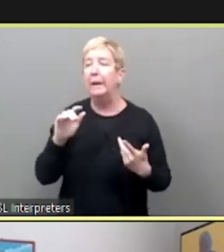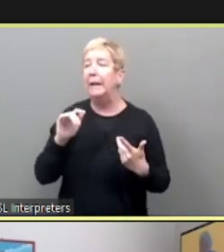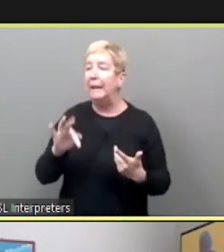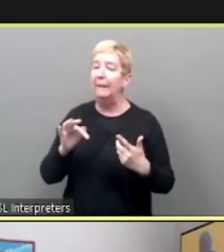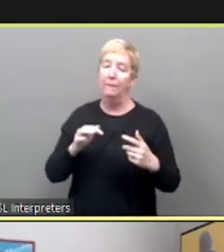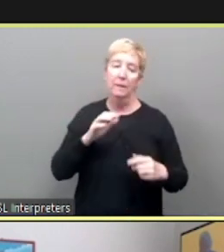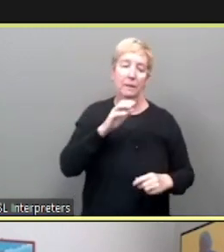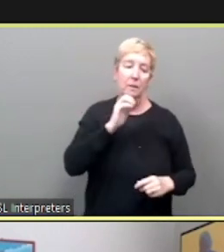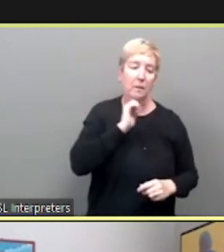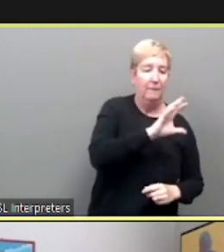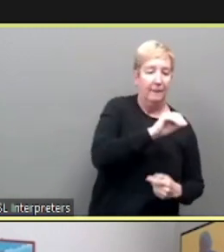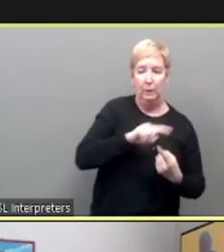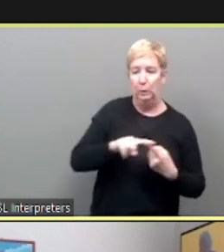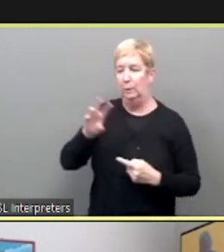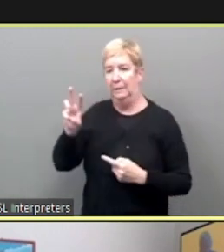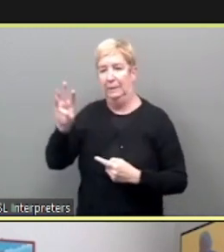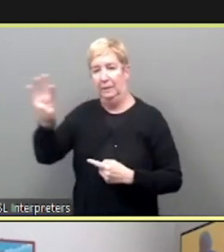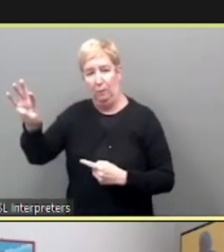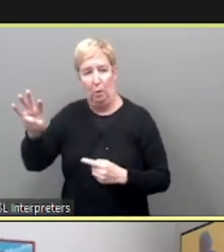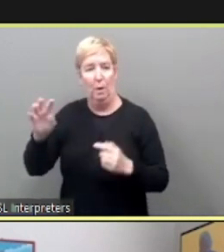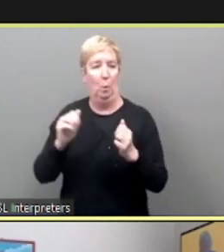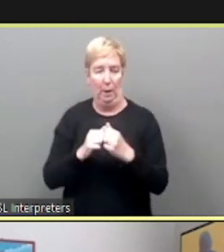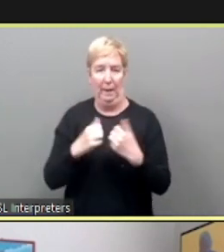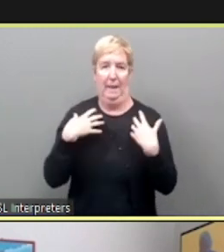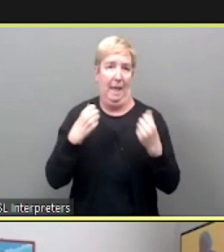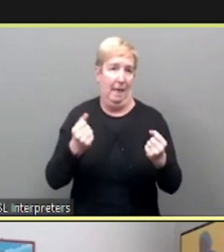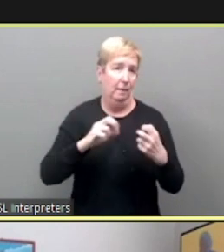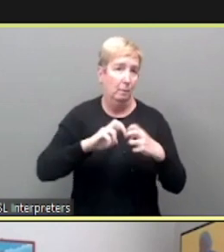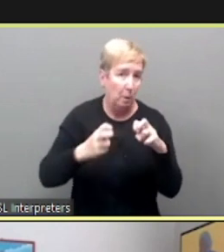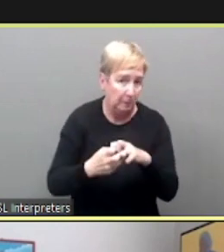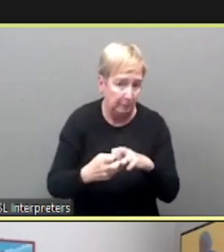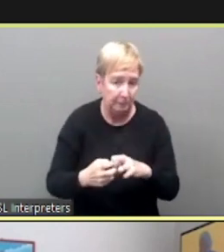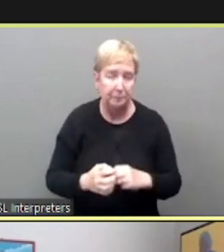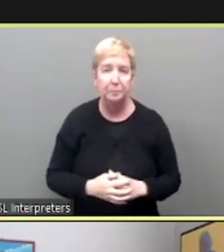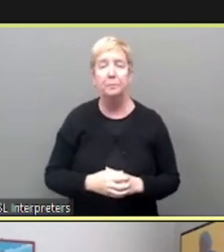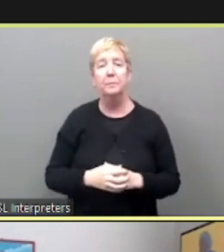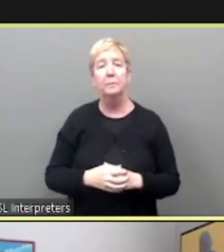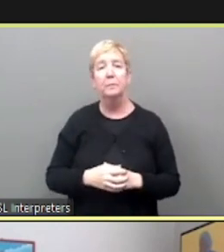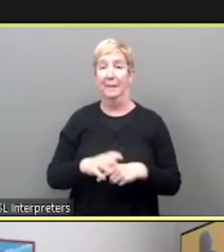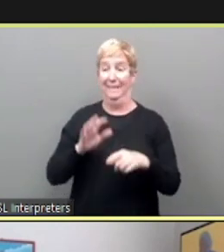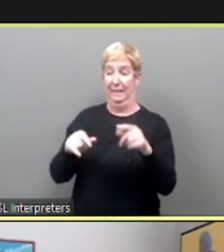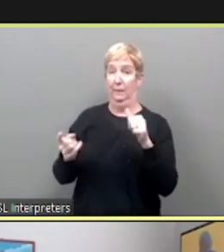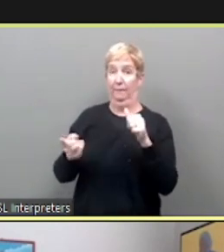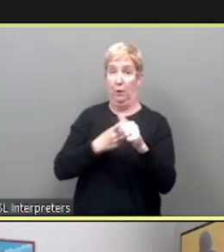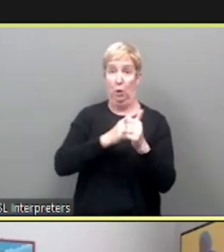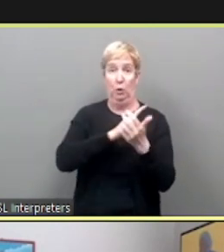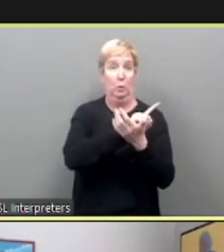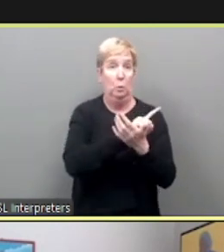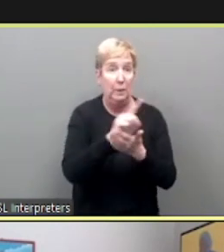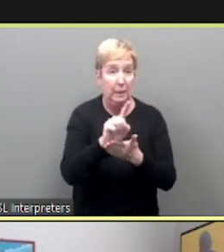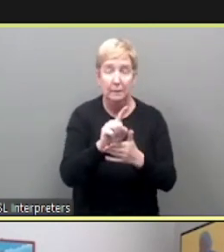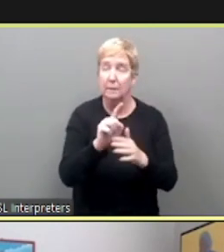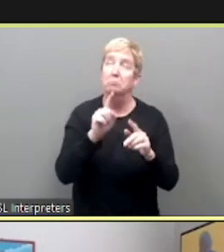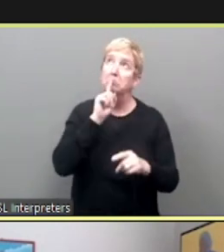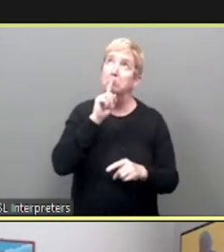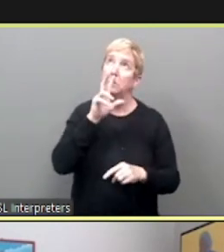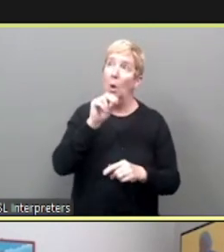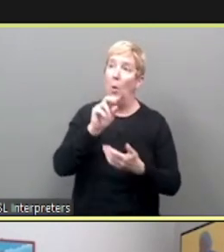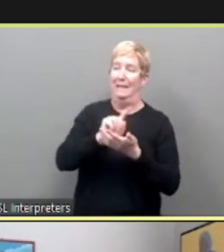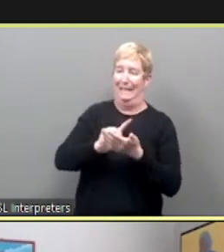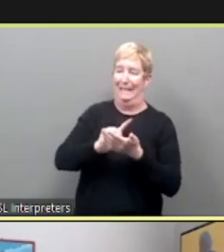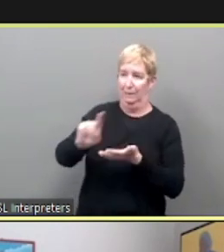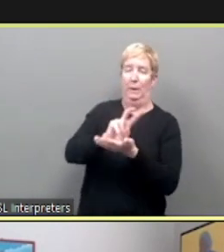64-year-olds with underlying conditions. For that, this whole first week, the whole next 2